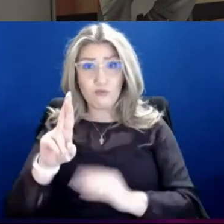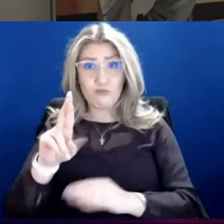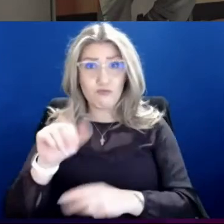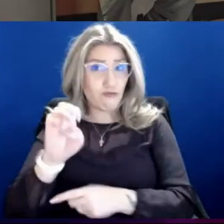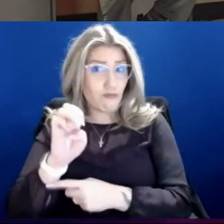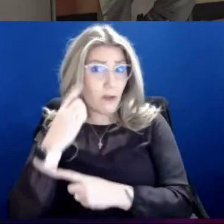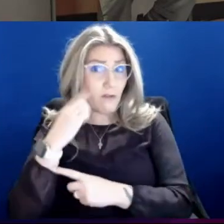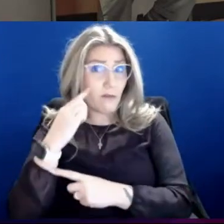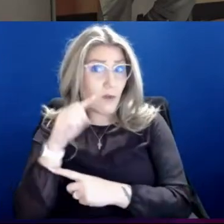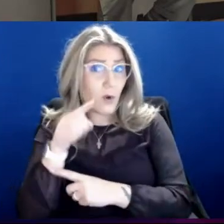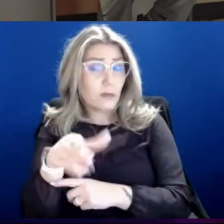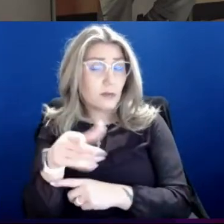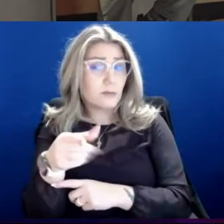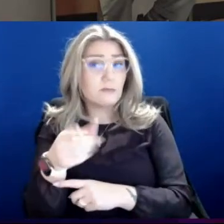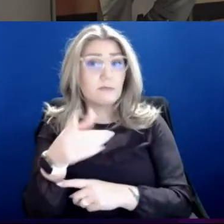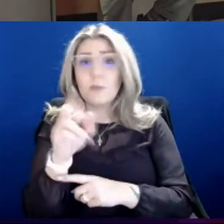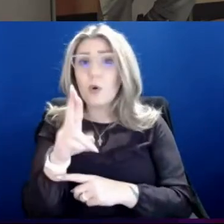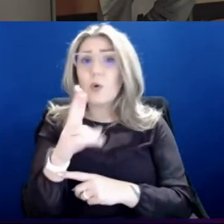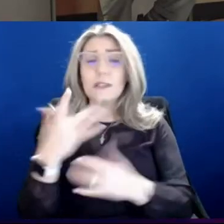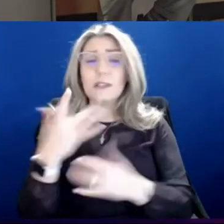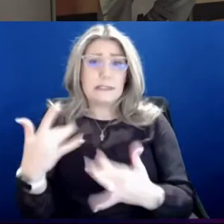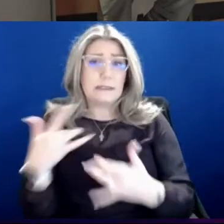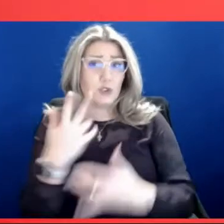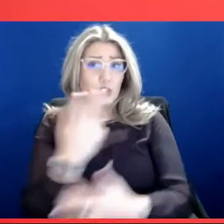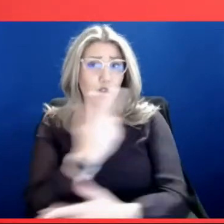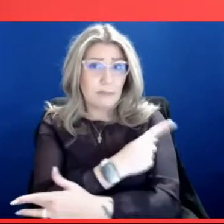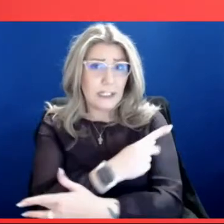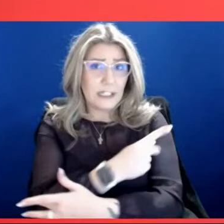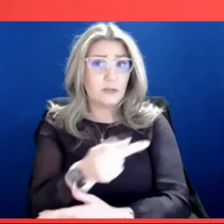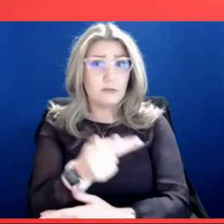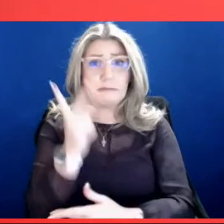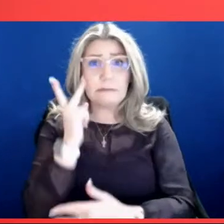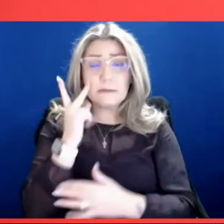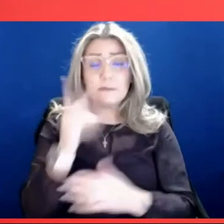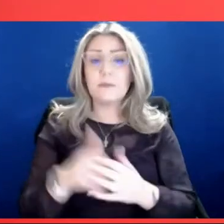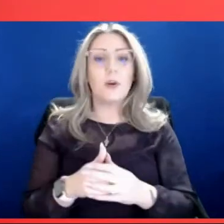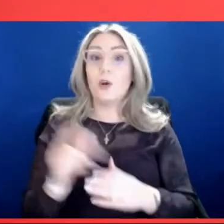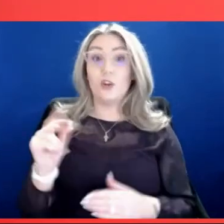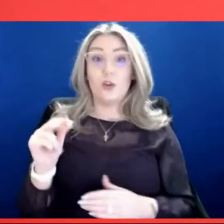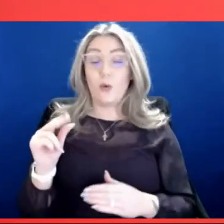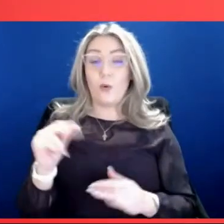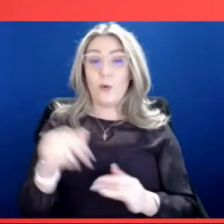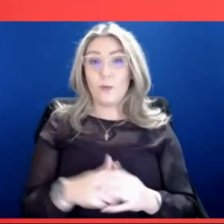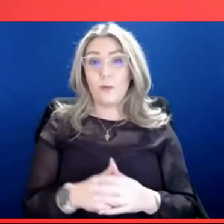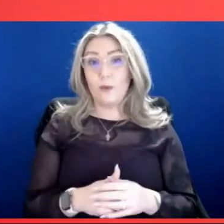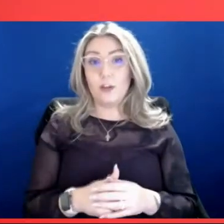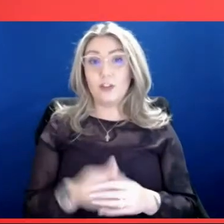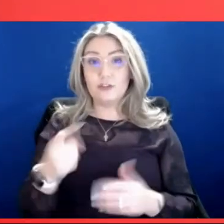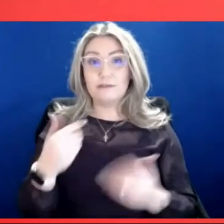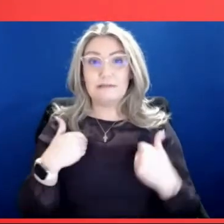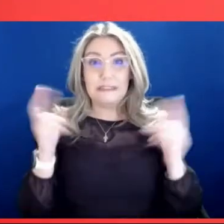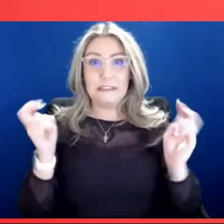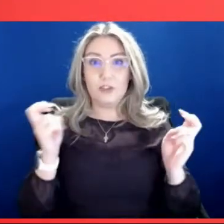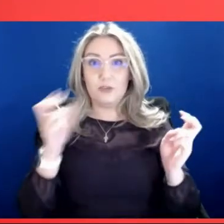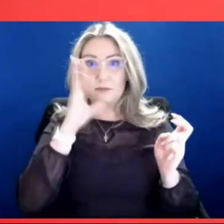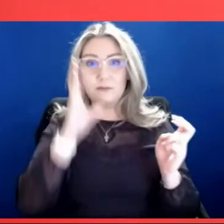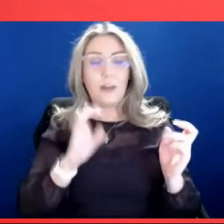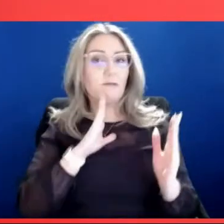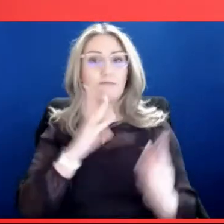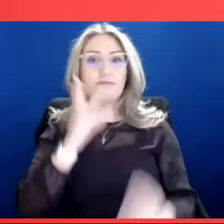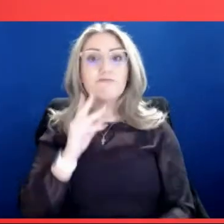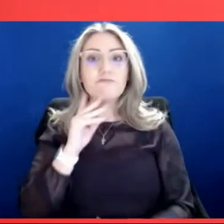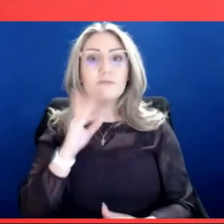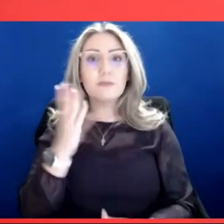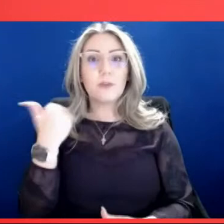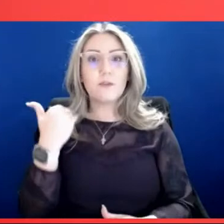this a typical kind of patient that you would get? No, she had issues I had not faced before. I mean, I knew